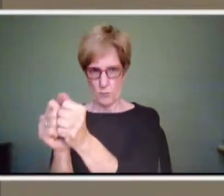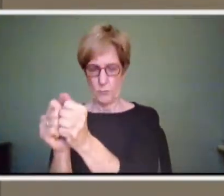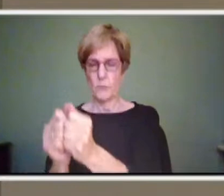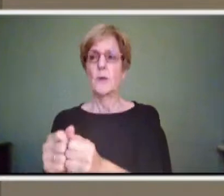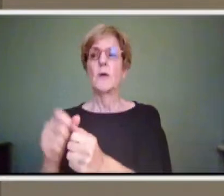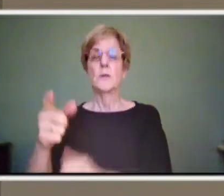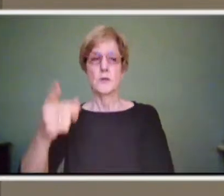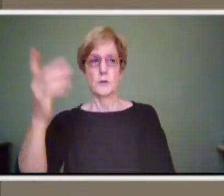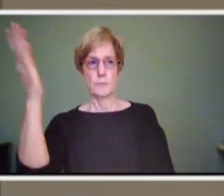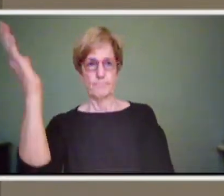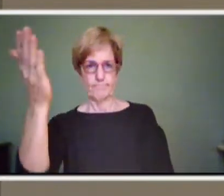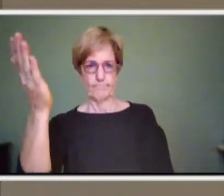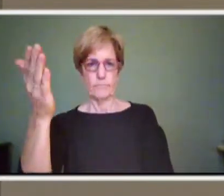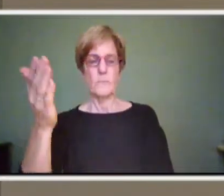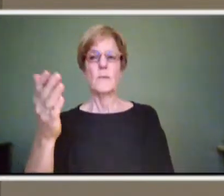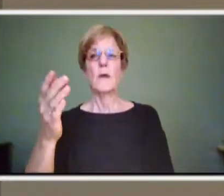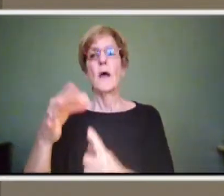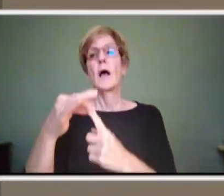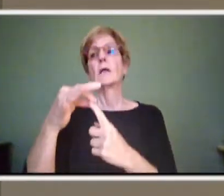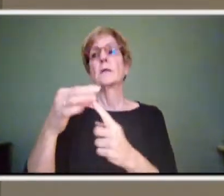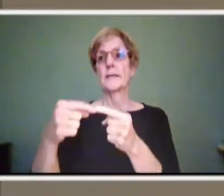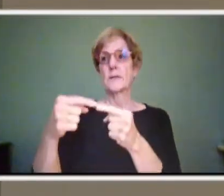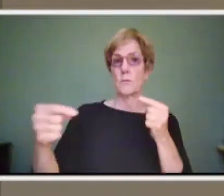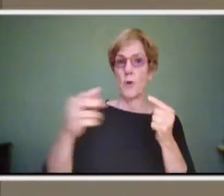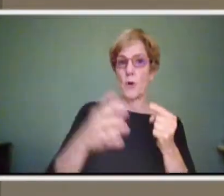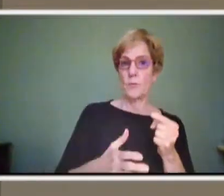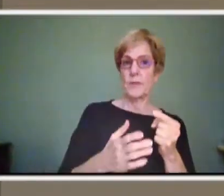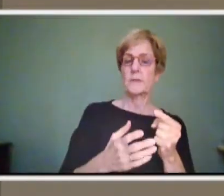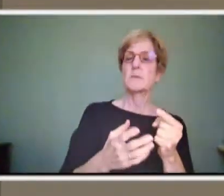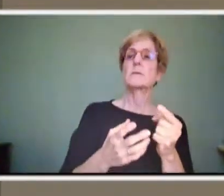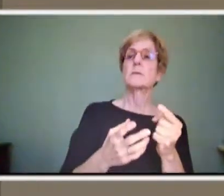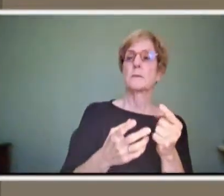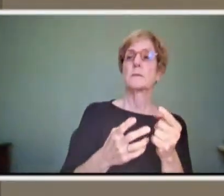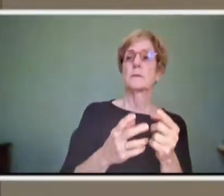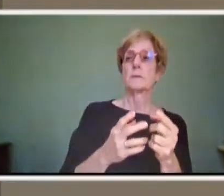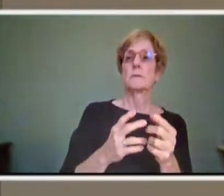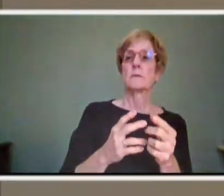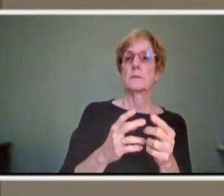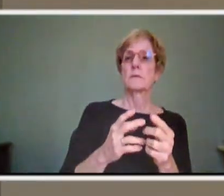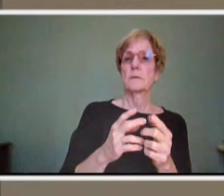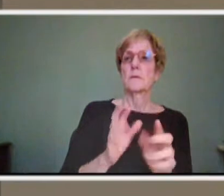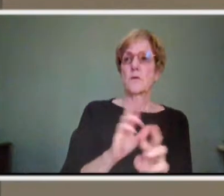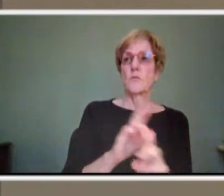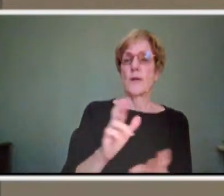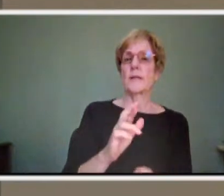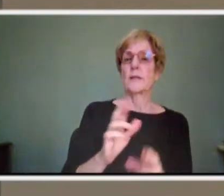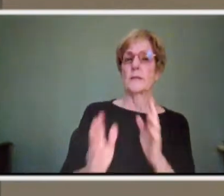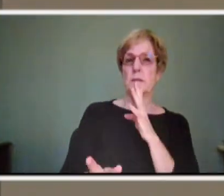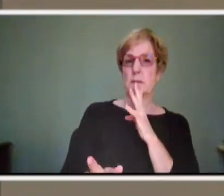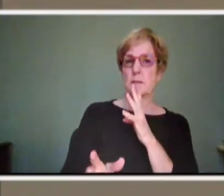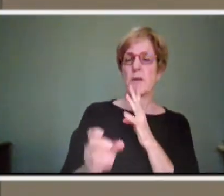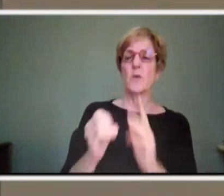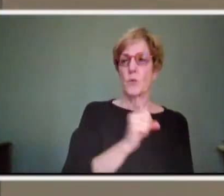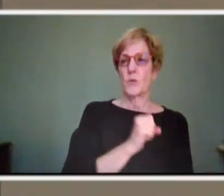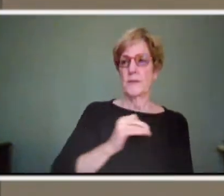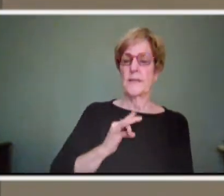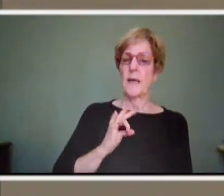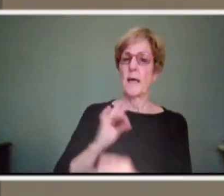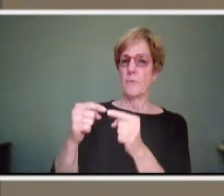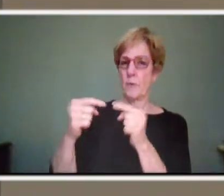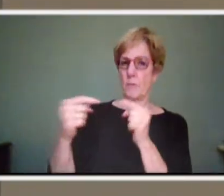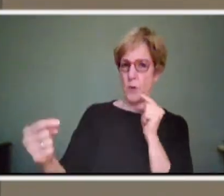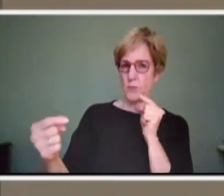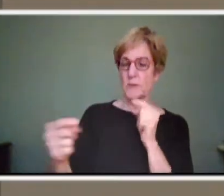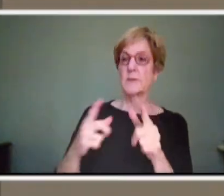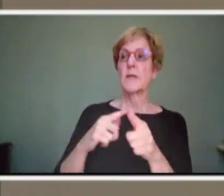case, unless there are opponents assigned to speak, or if staff is in opposition. Then the petitioner